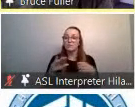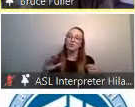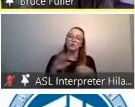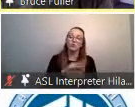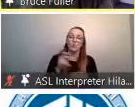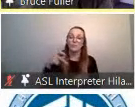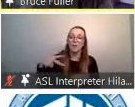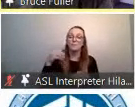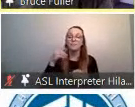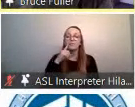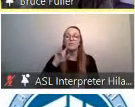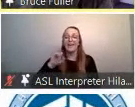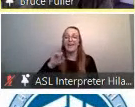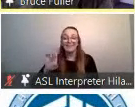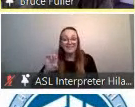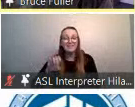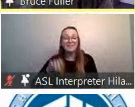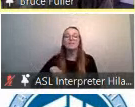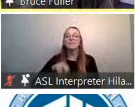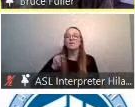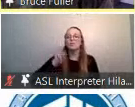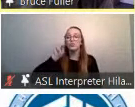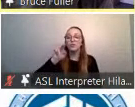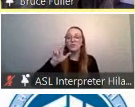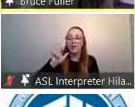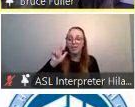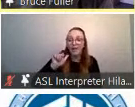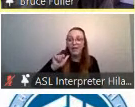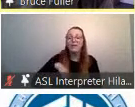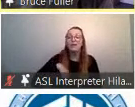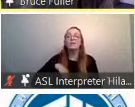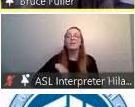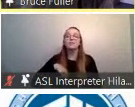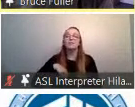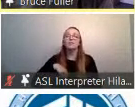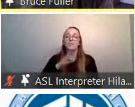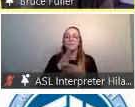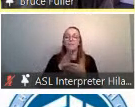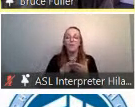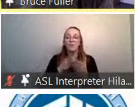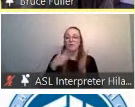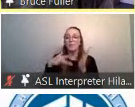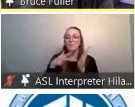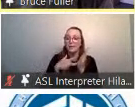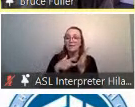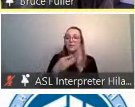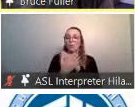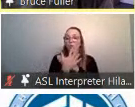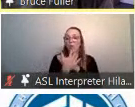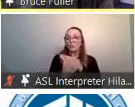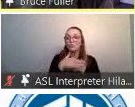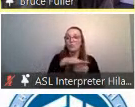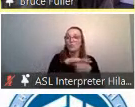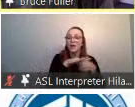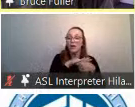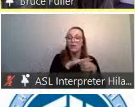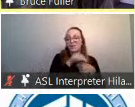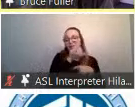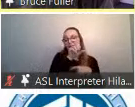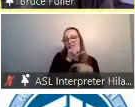Empire, north of Los Angeles, and in part of the mid-coastal areas south of Monterey.